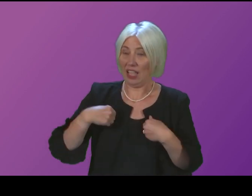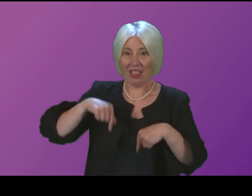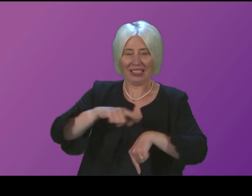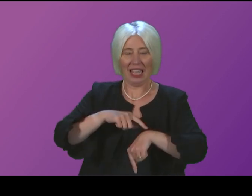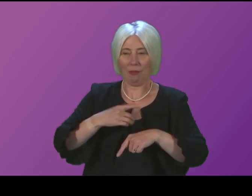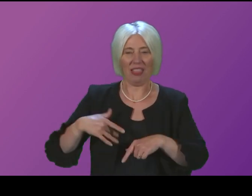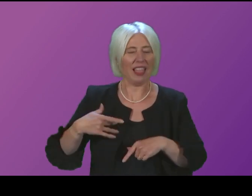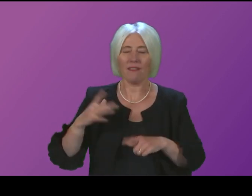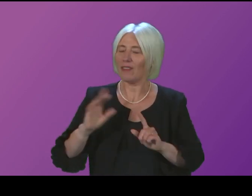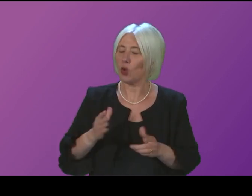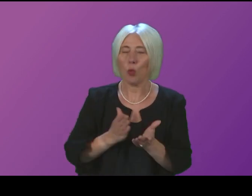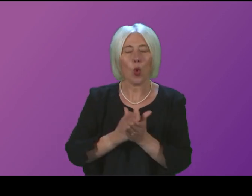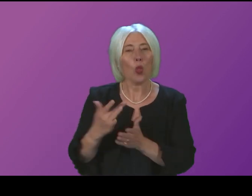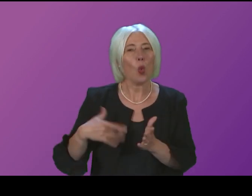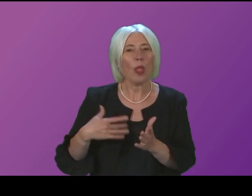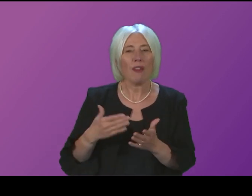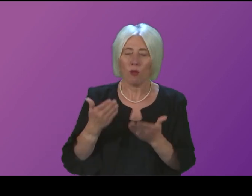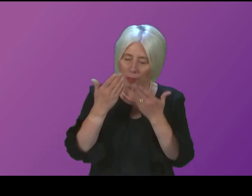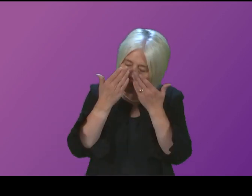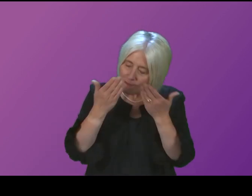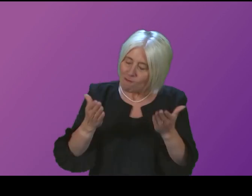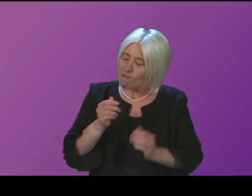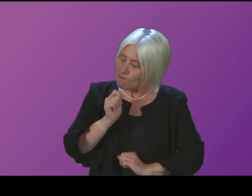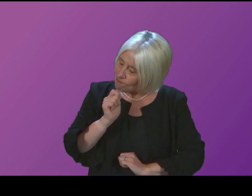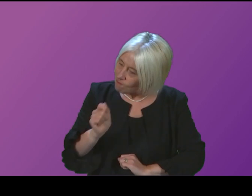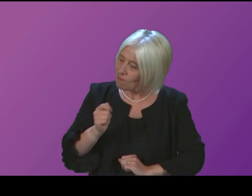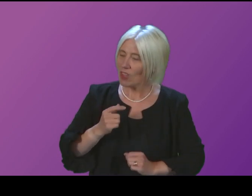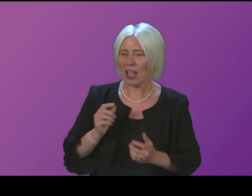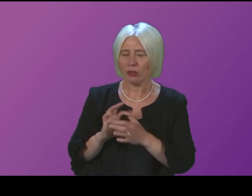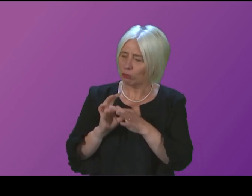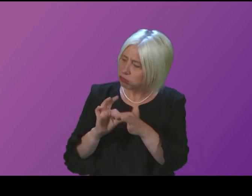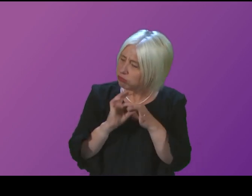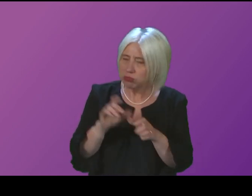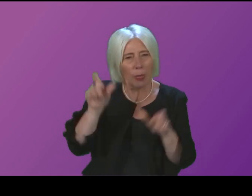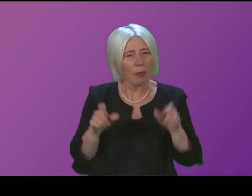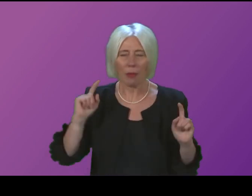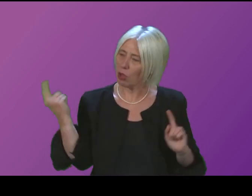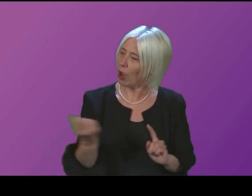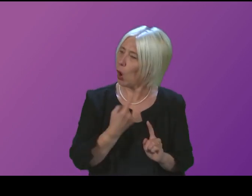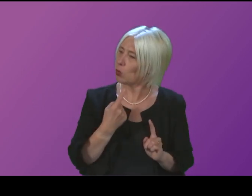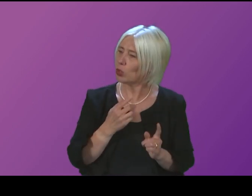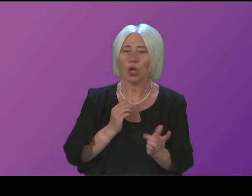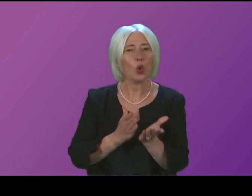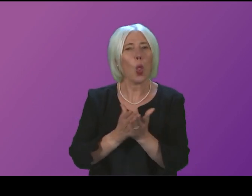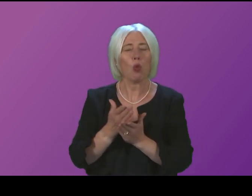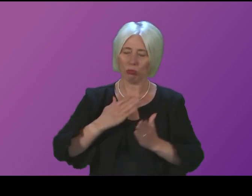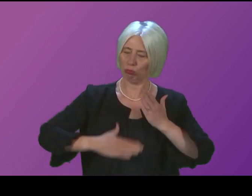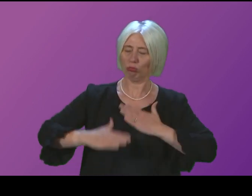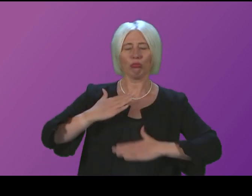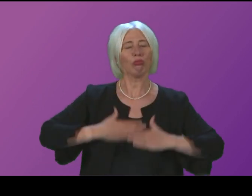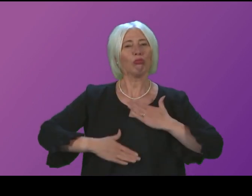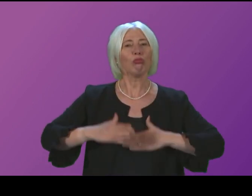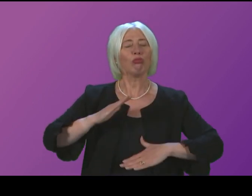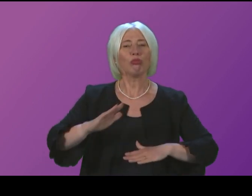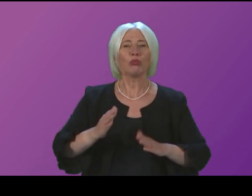move through life with humility and close regard for those around us, to conduct ourselves in the time that we are given